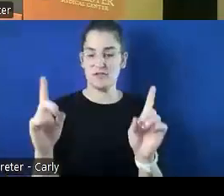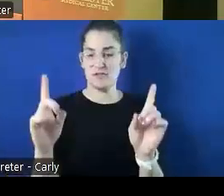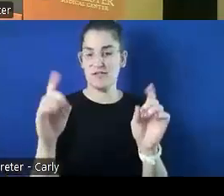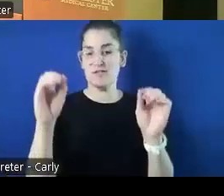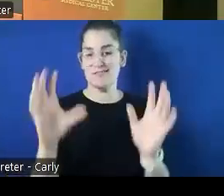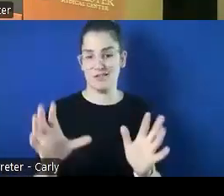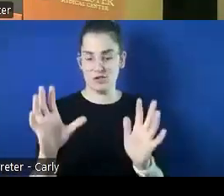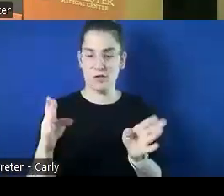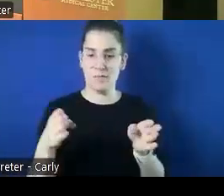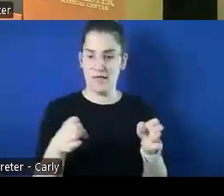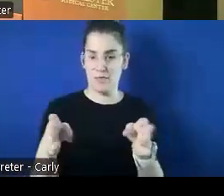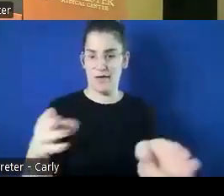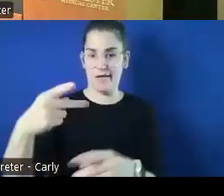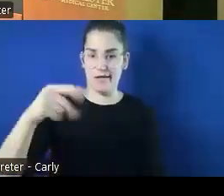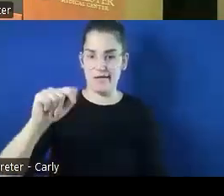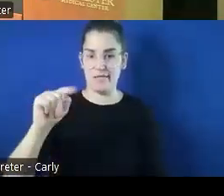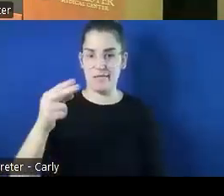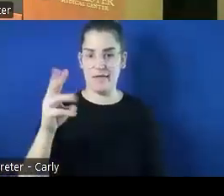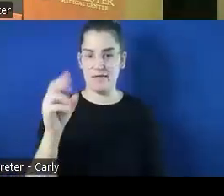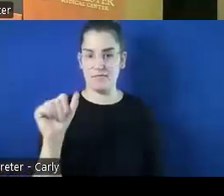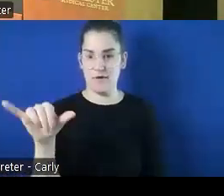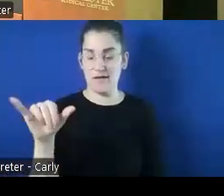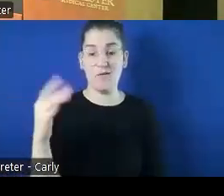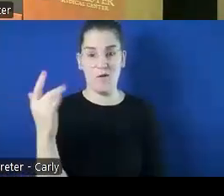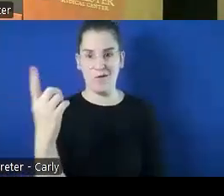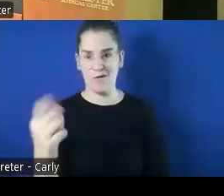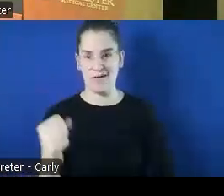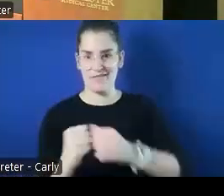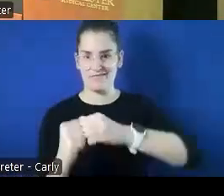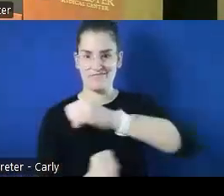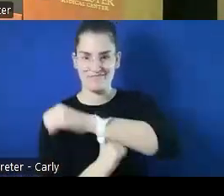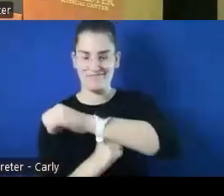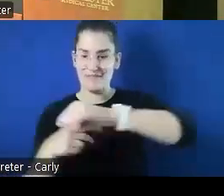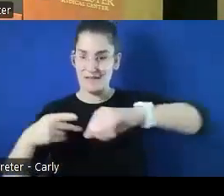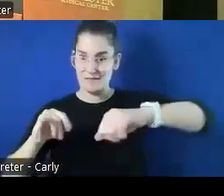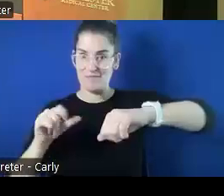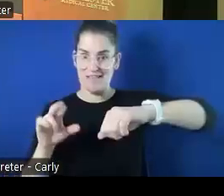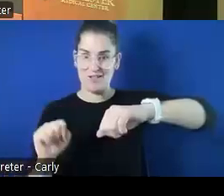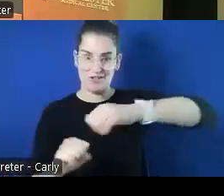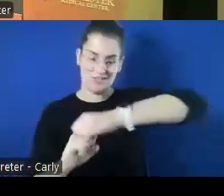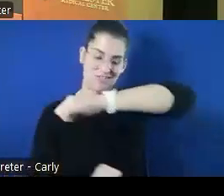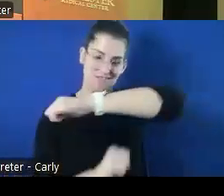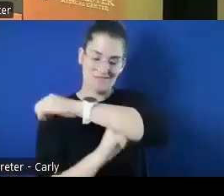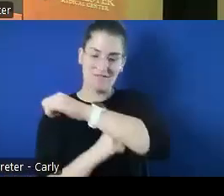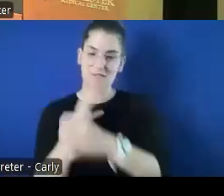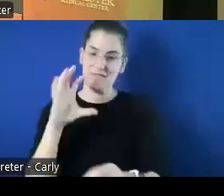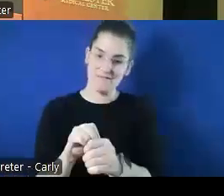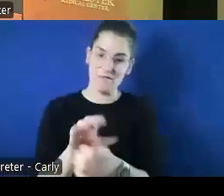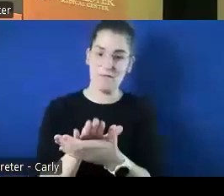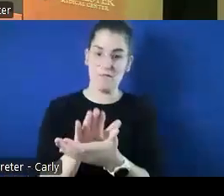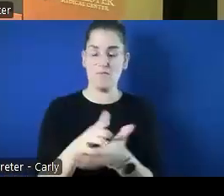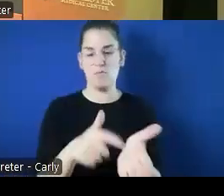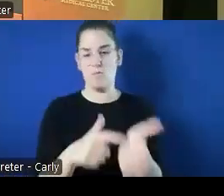reason that I bring this up is because one of the core pillars of being a teacher, being in academia is being a